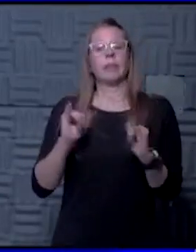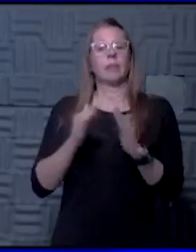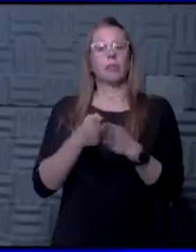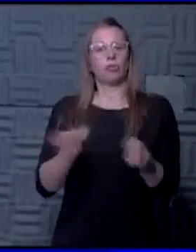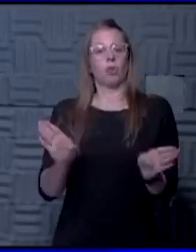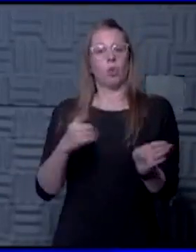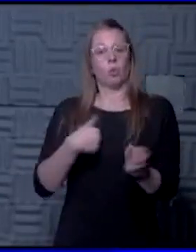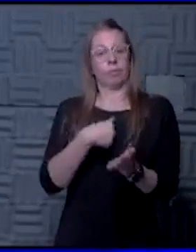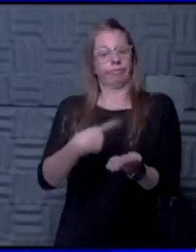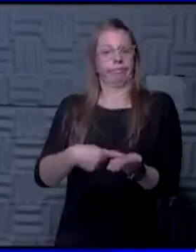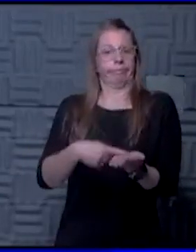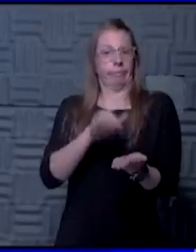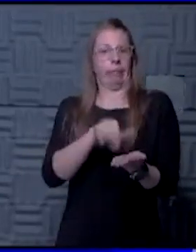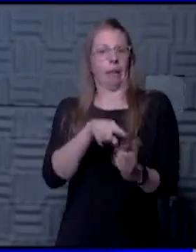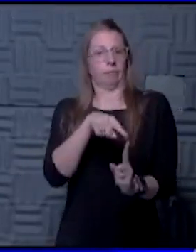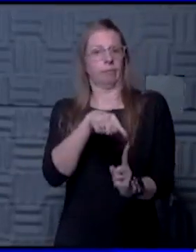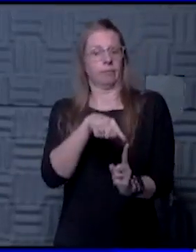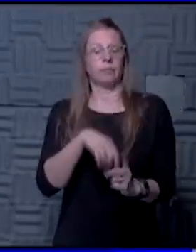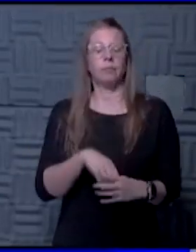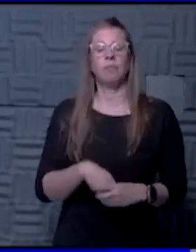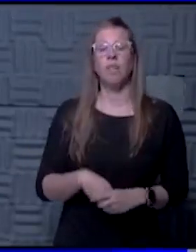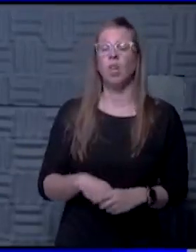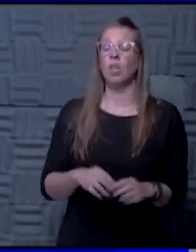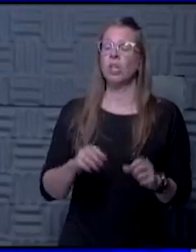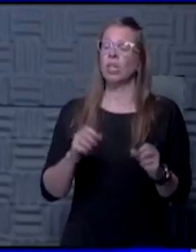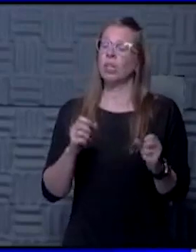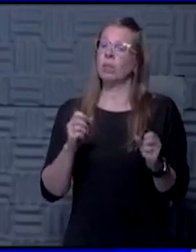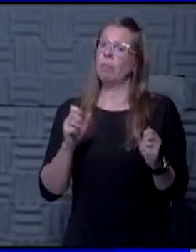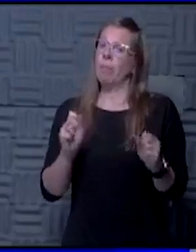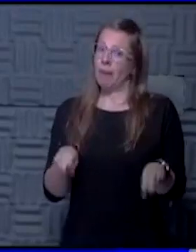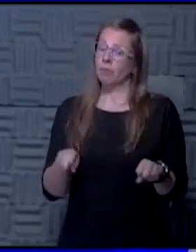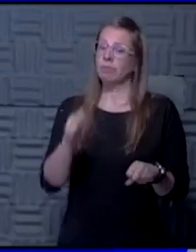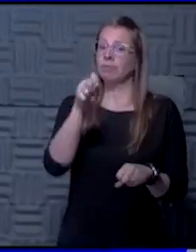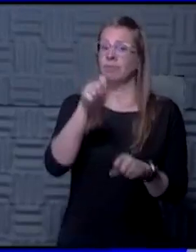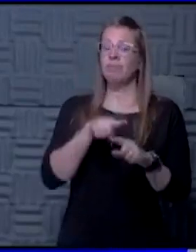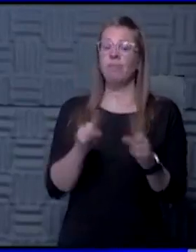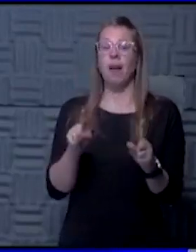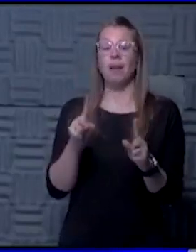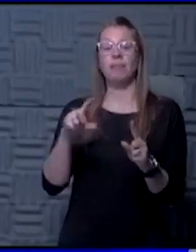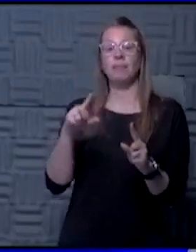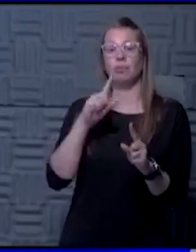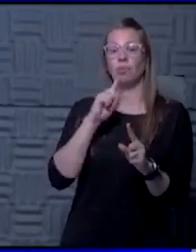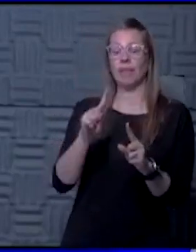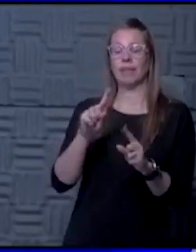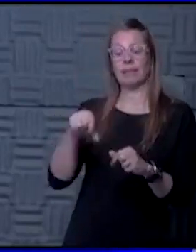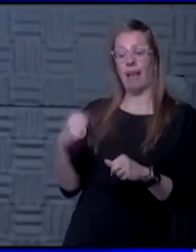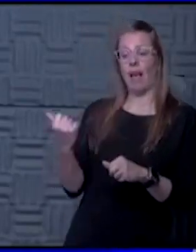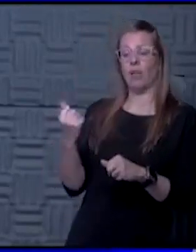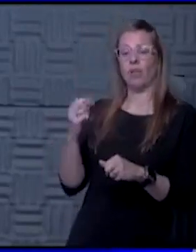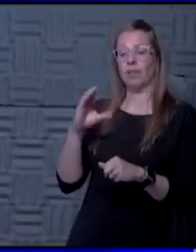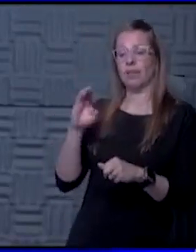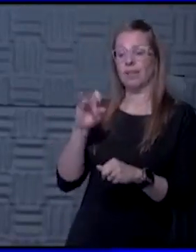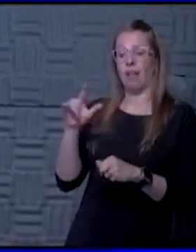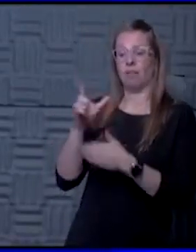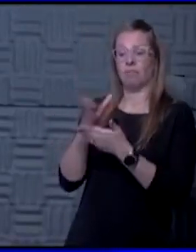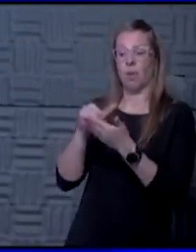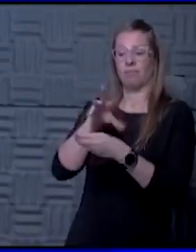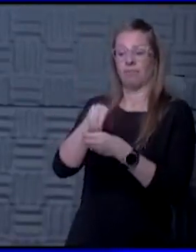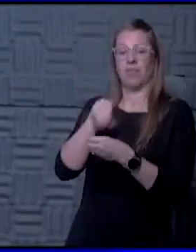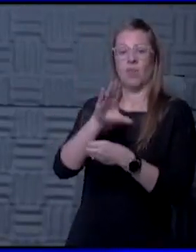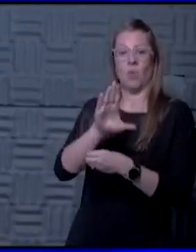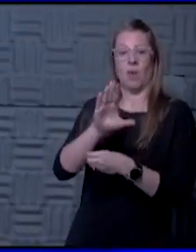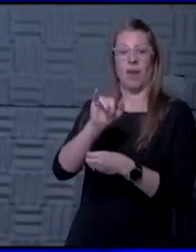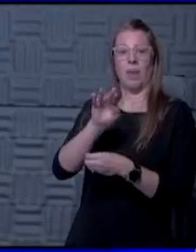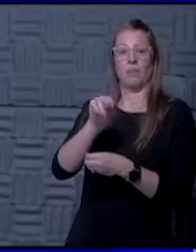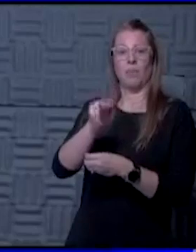are talking about. It certainly could have been that. The other issue is just the other cellular components of your immune system. And